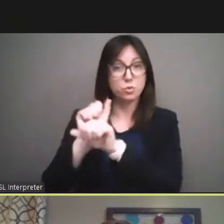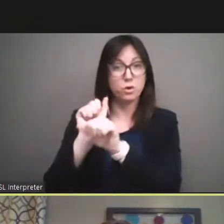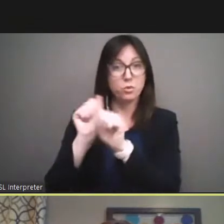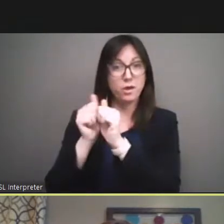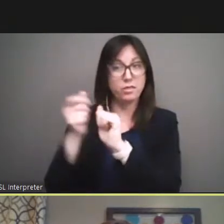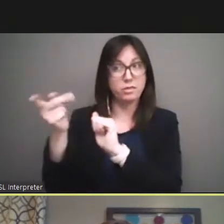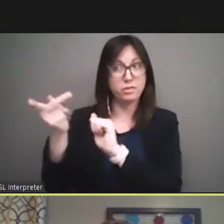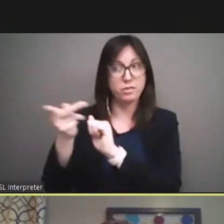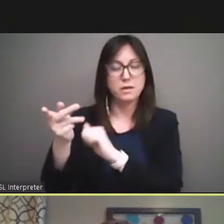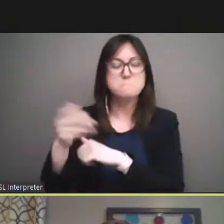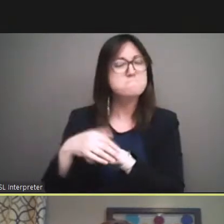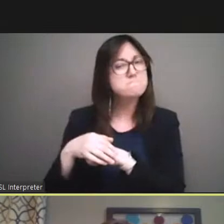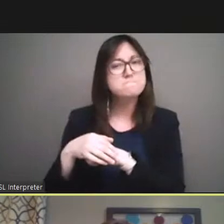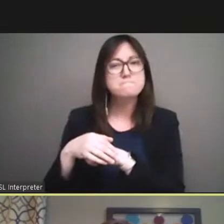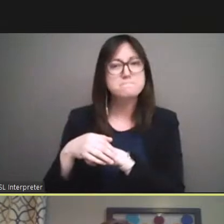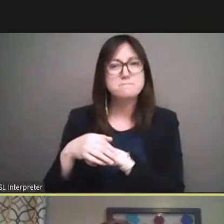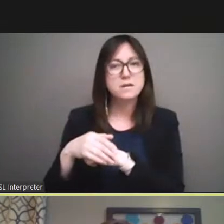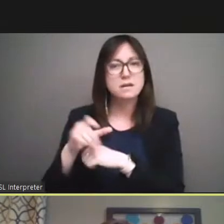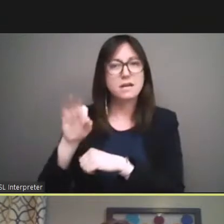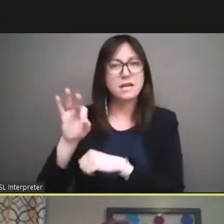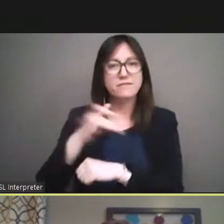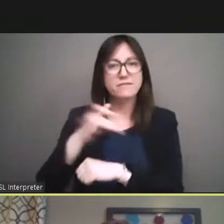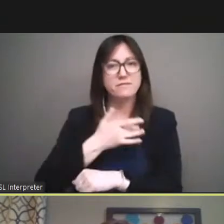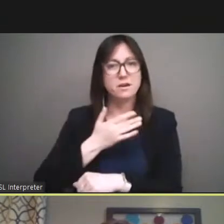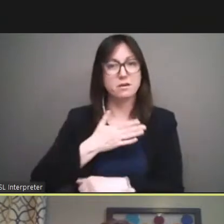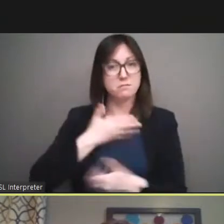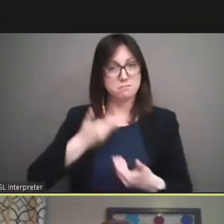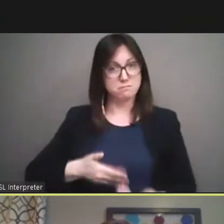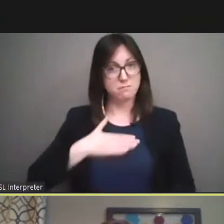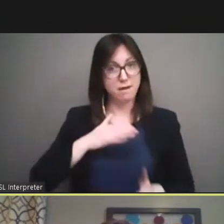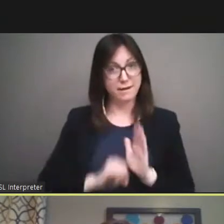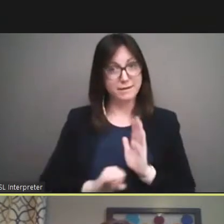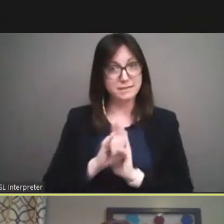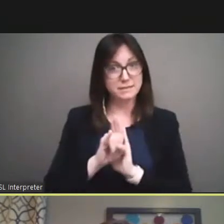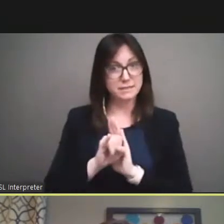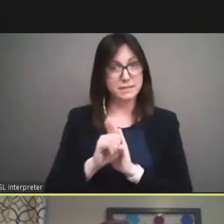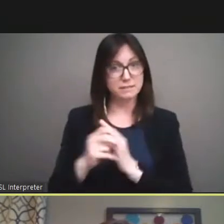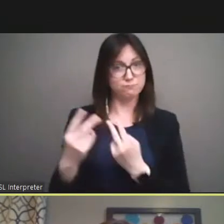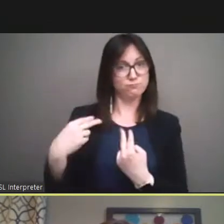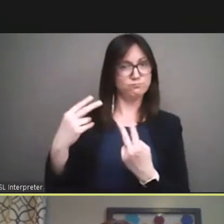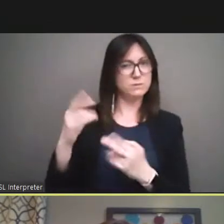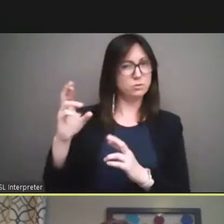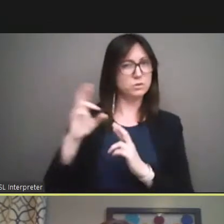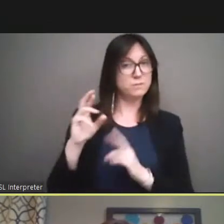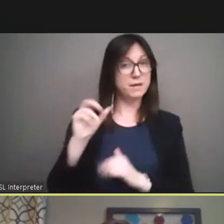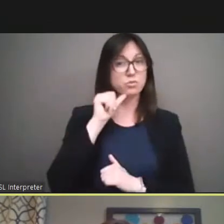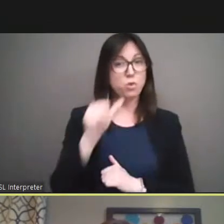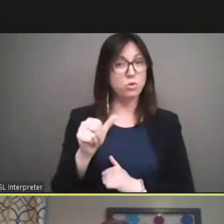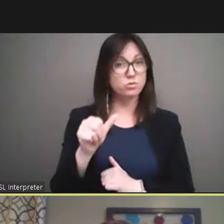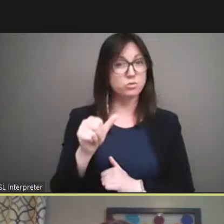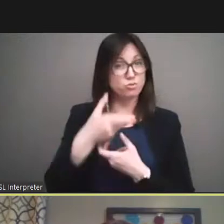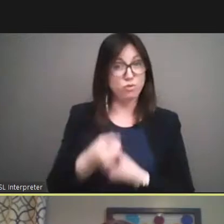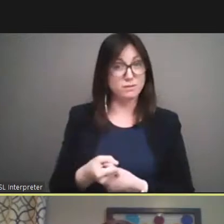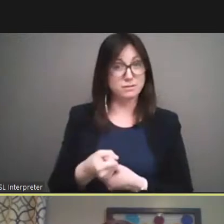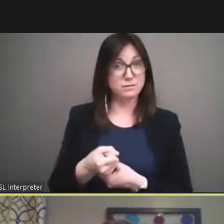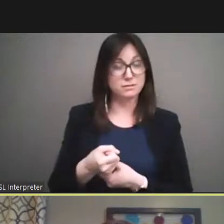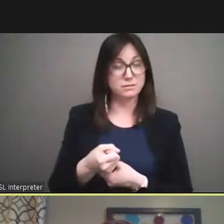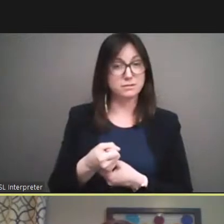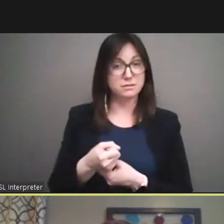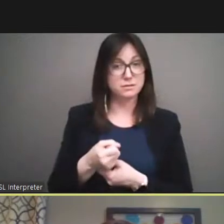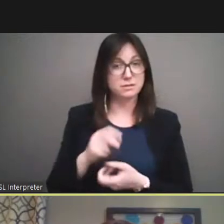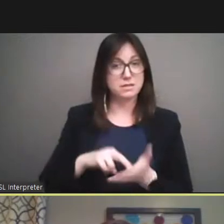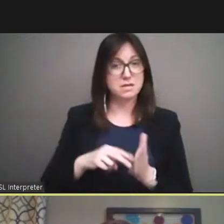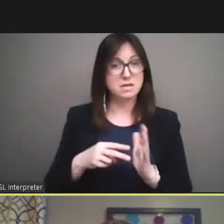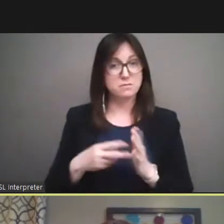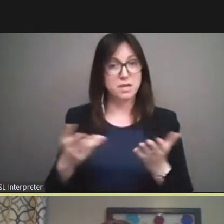don't trust that they're going to take me and my identities seriously and respect me, then